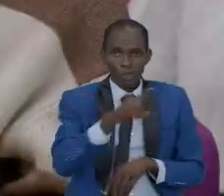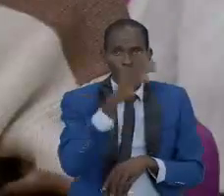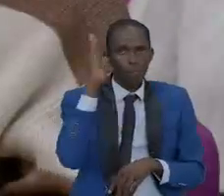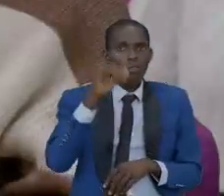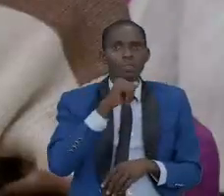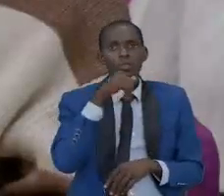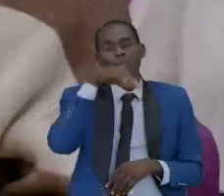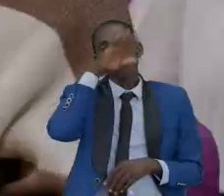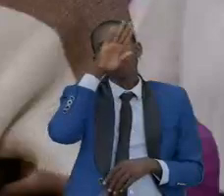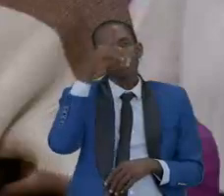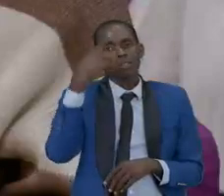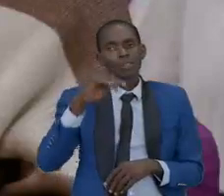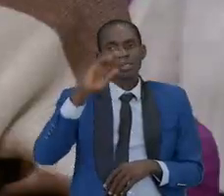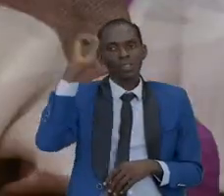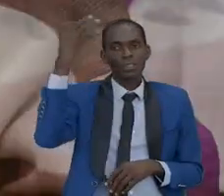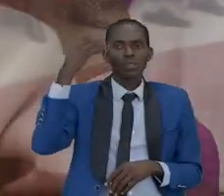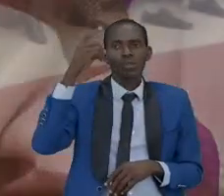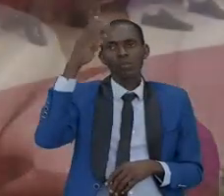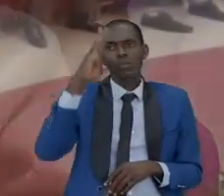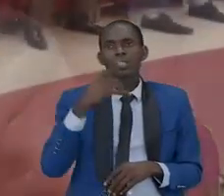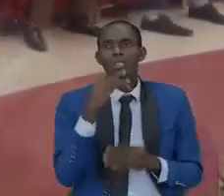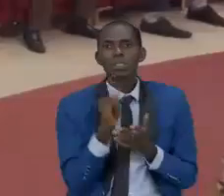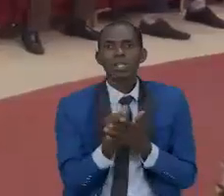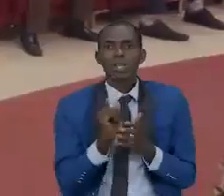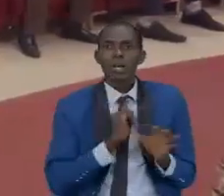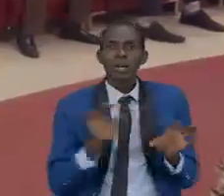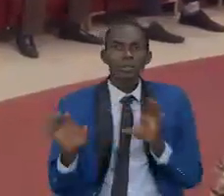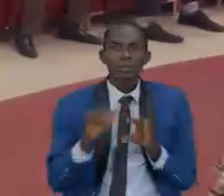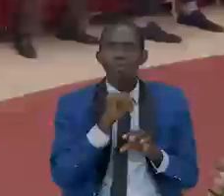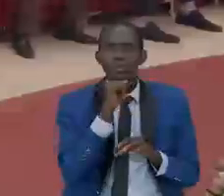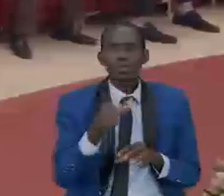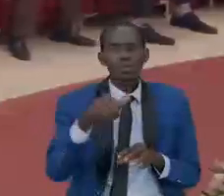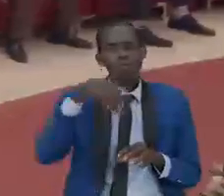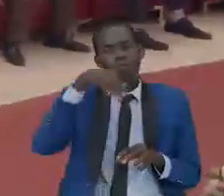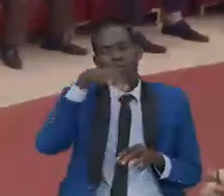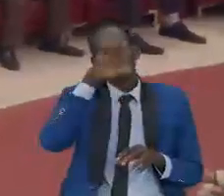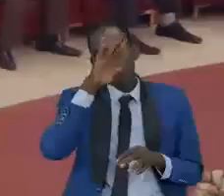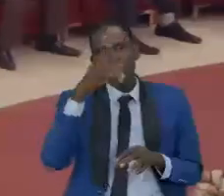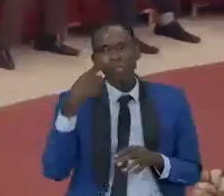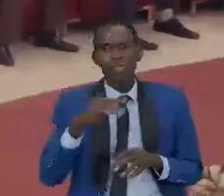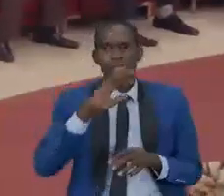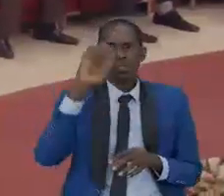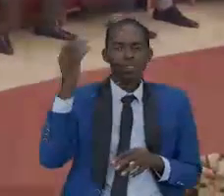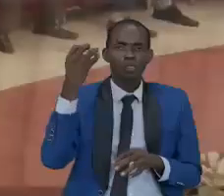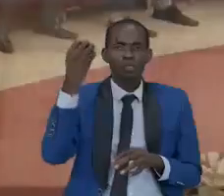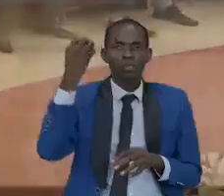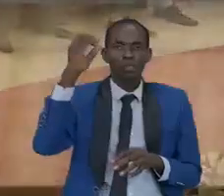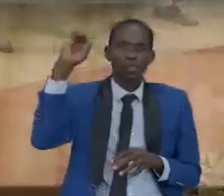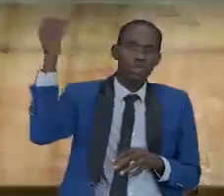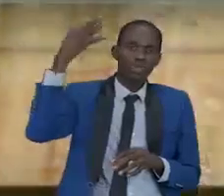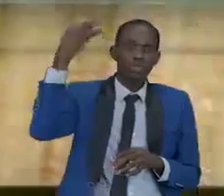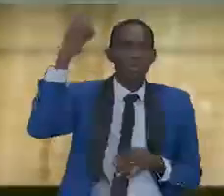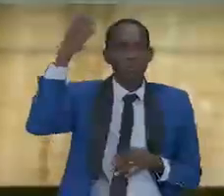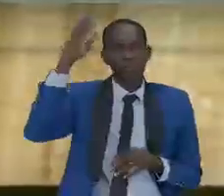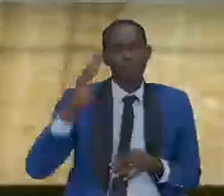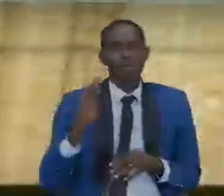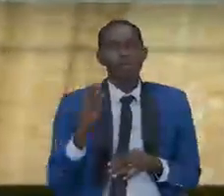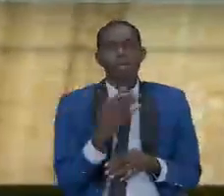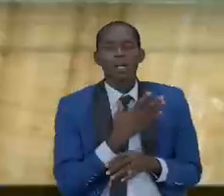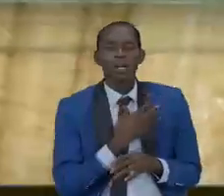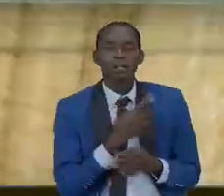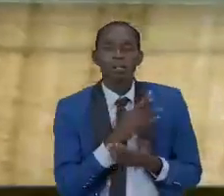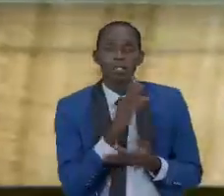of God it says I do not frustrate the grace of God for if righteousness came by